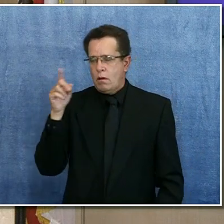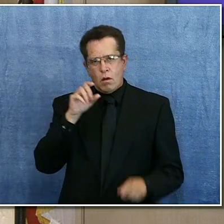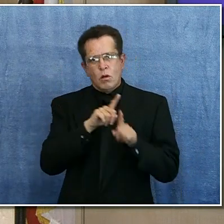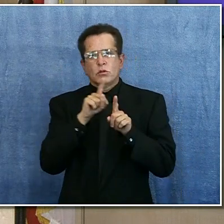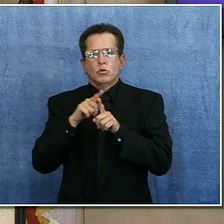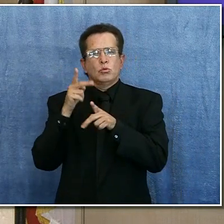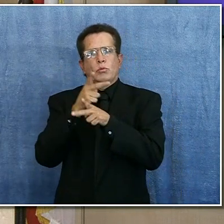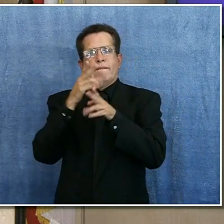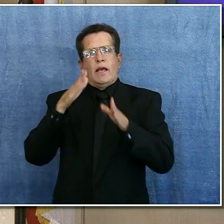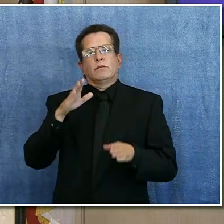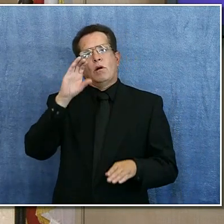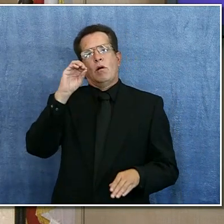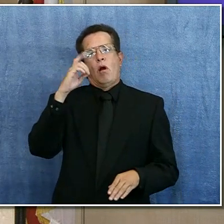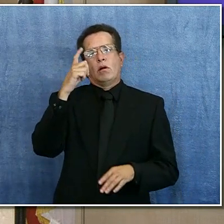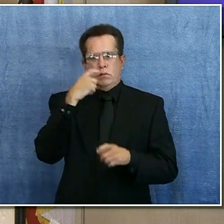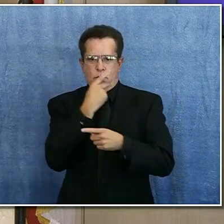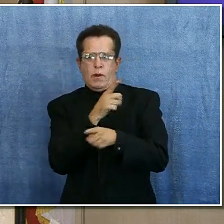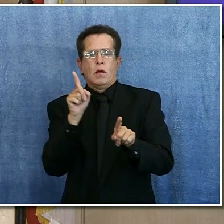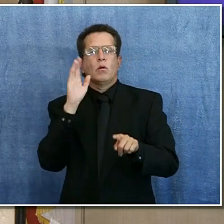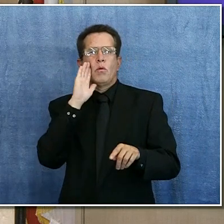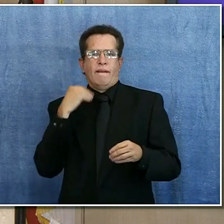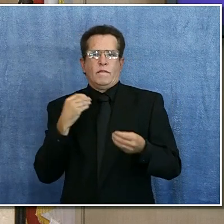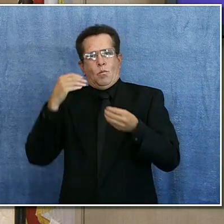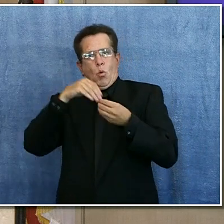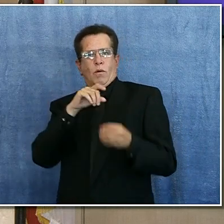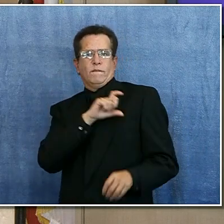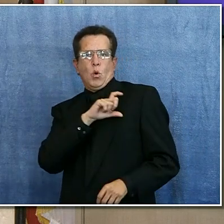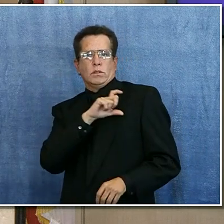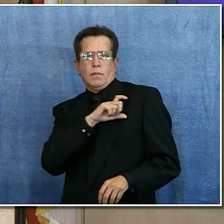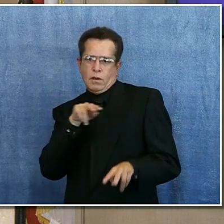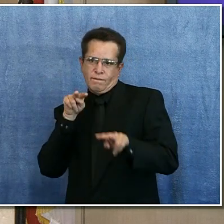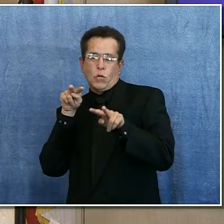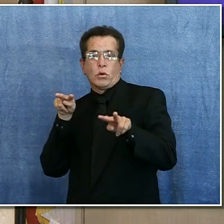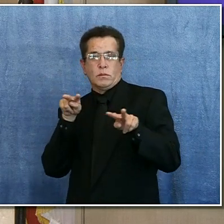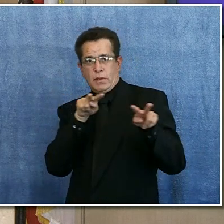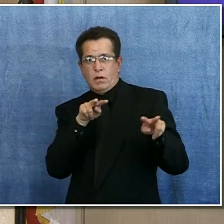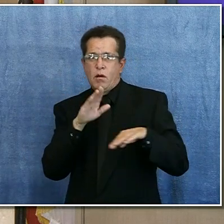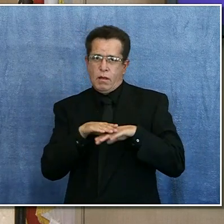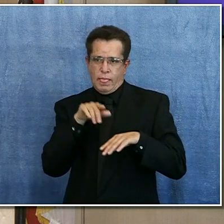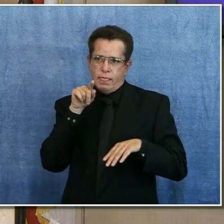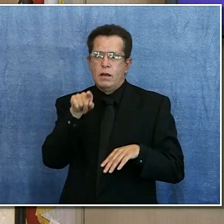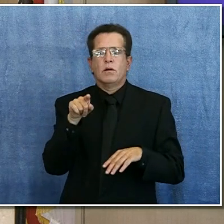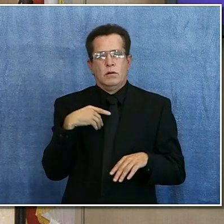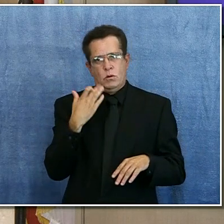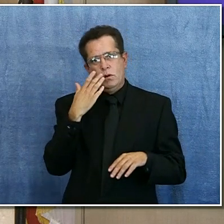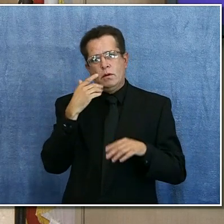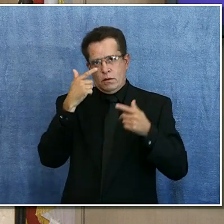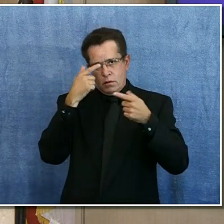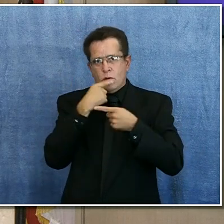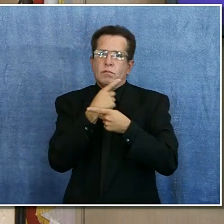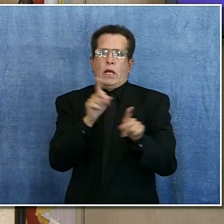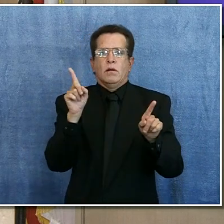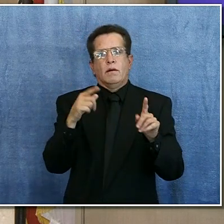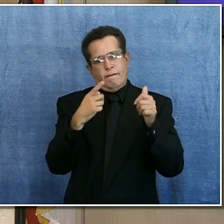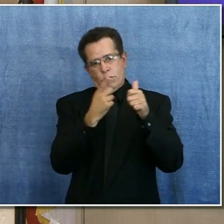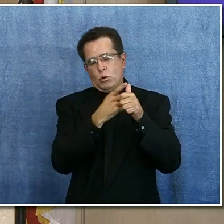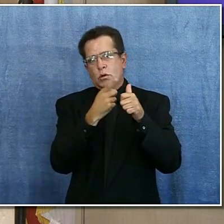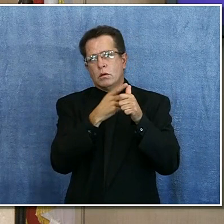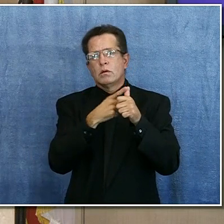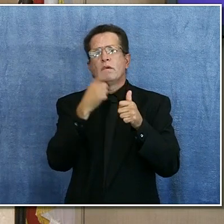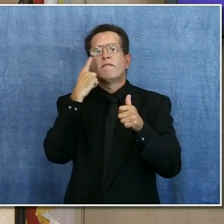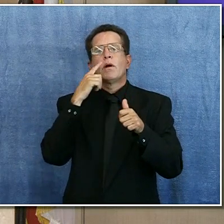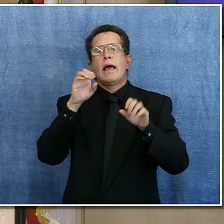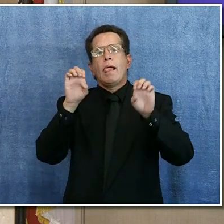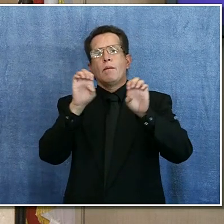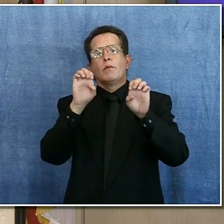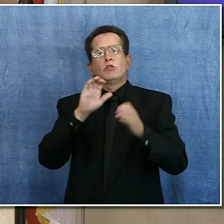took. I wanted to give 2 additional updates on pending issues before we get into our numbers for today. The first has to do with the elementary